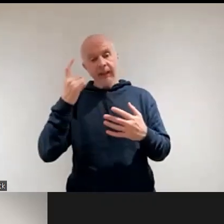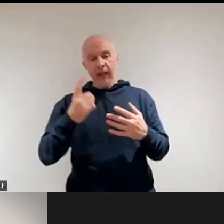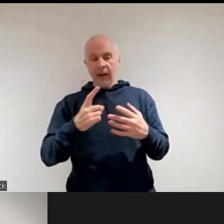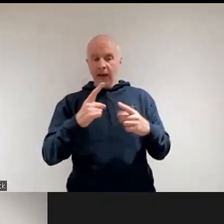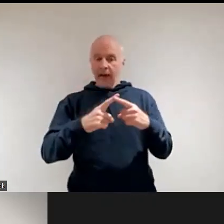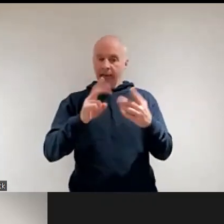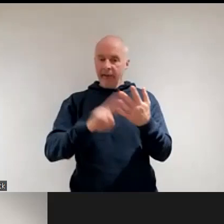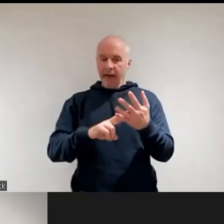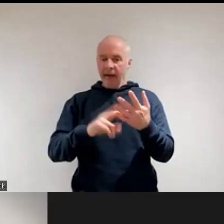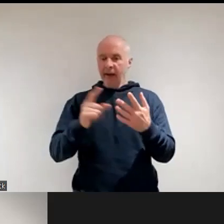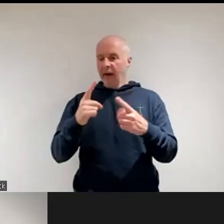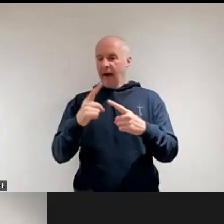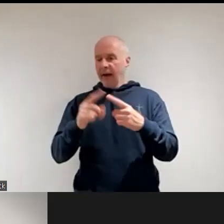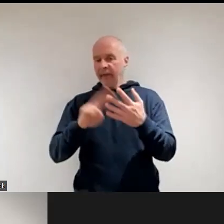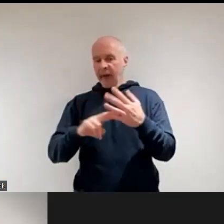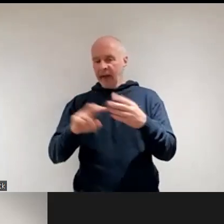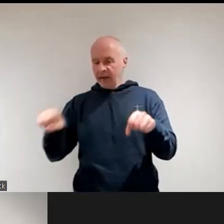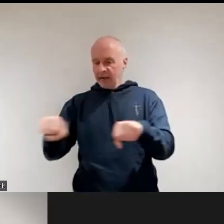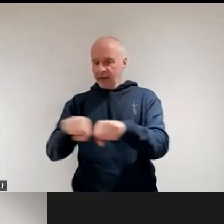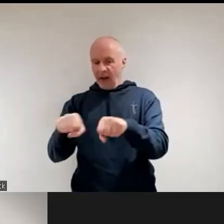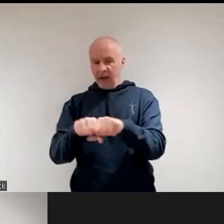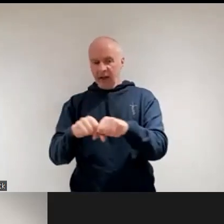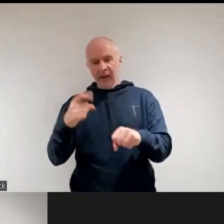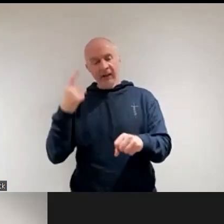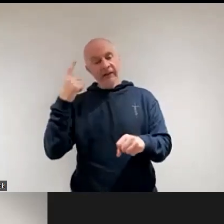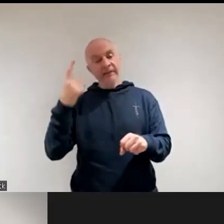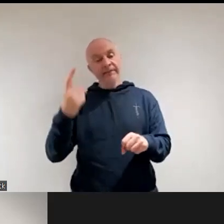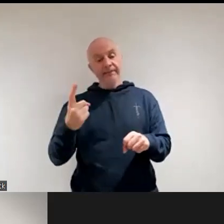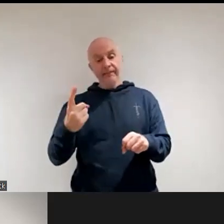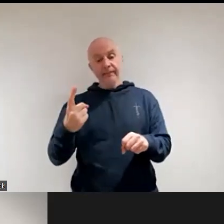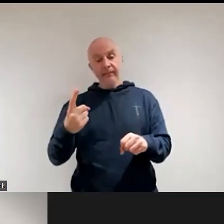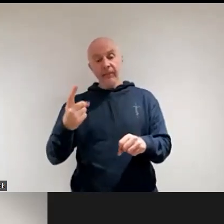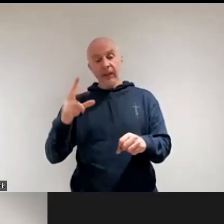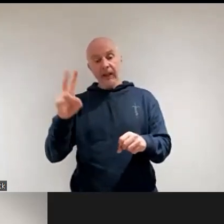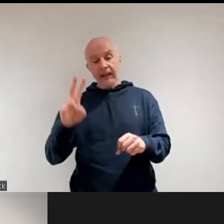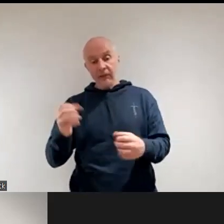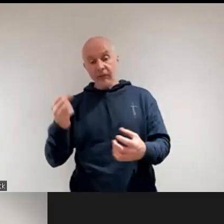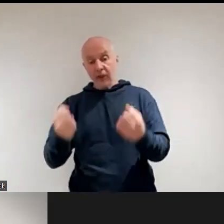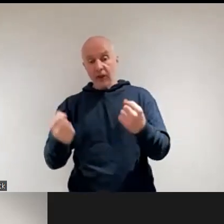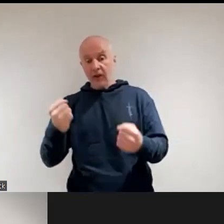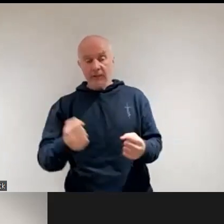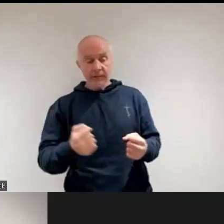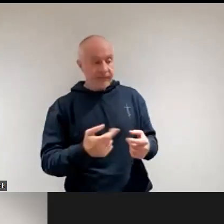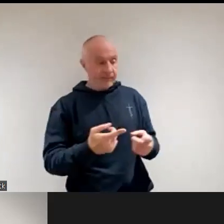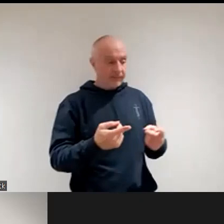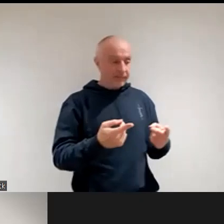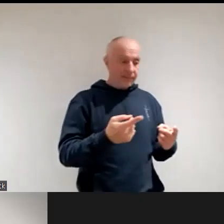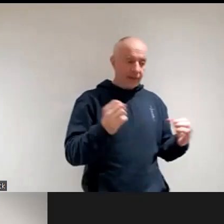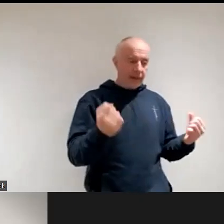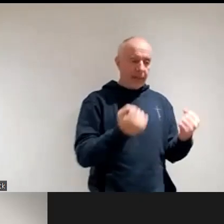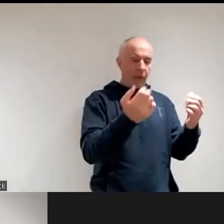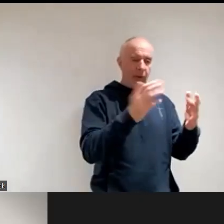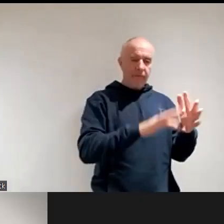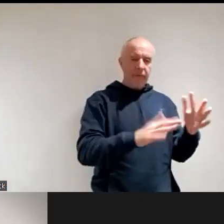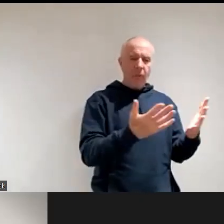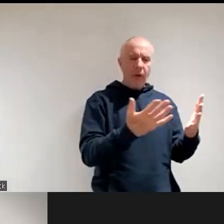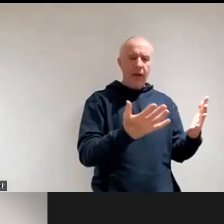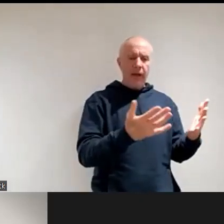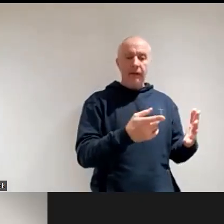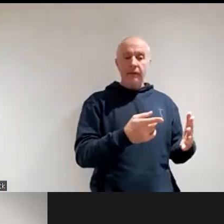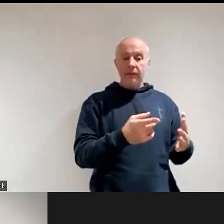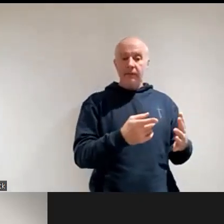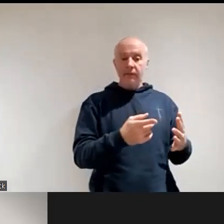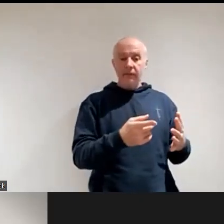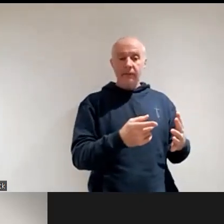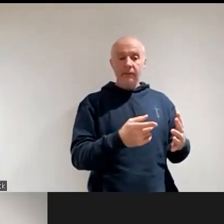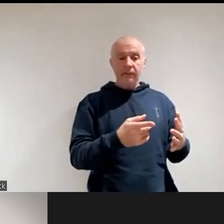the electrical cars. Think about where the power is from. If the electricity is generated